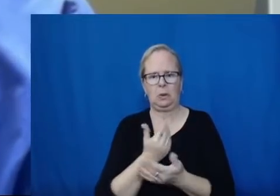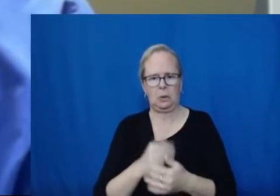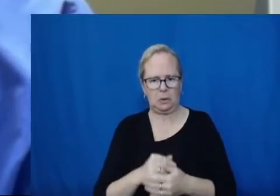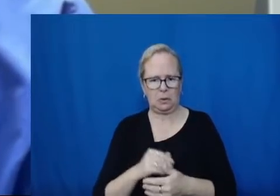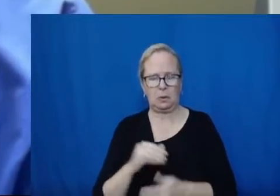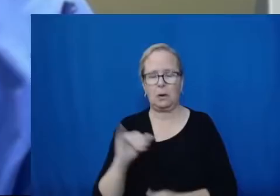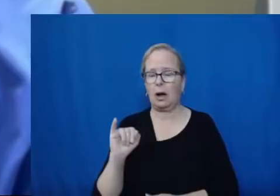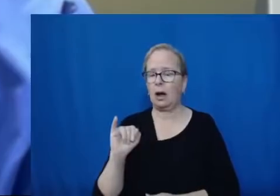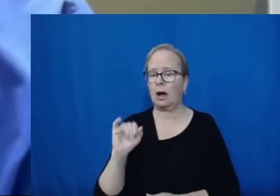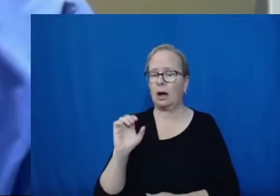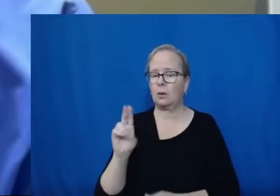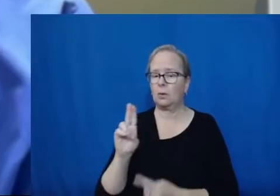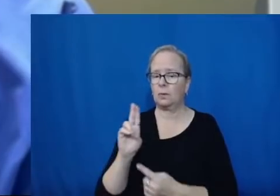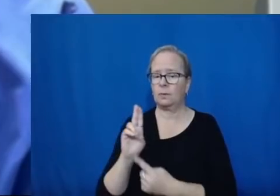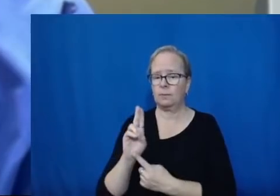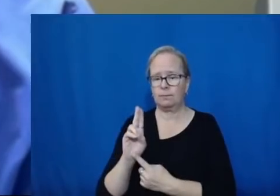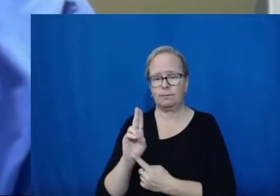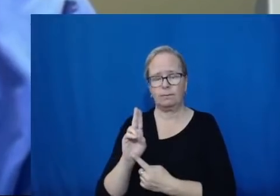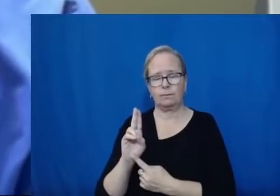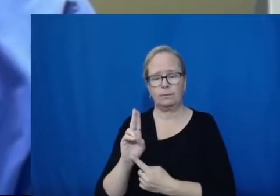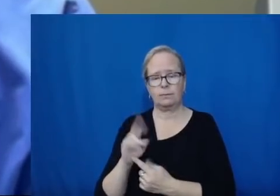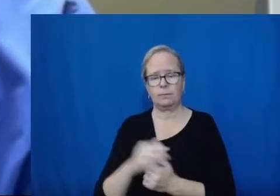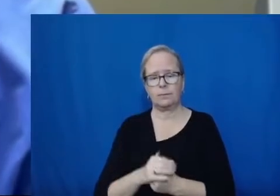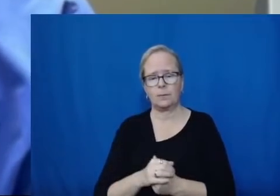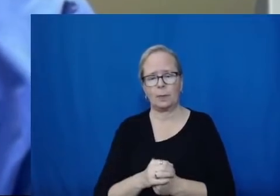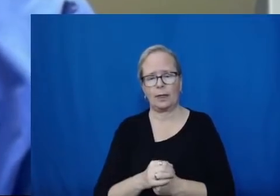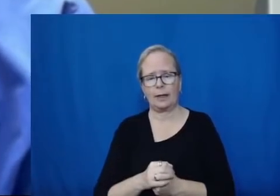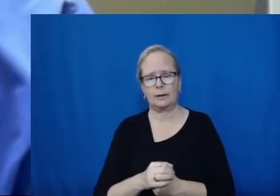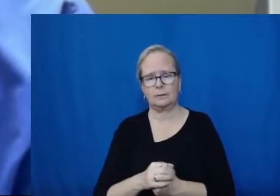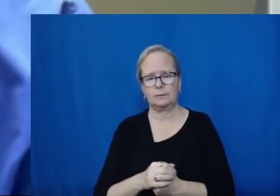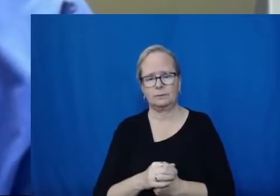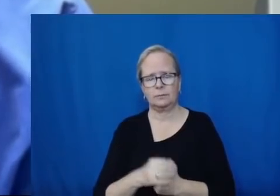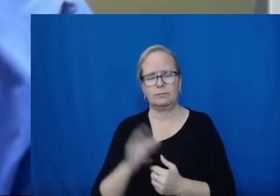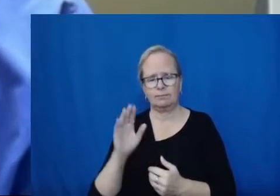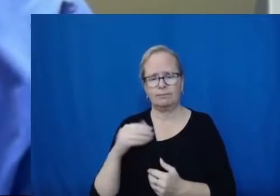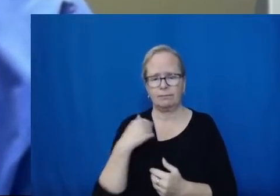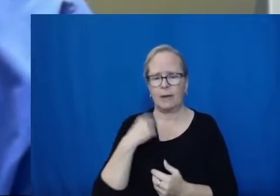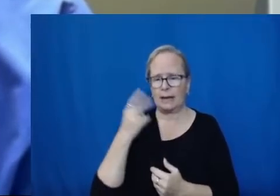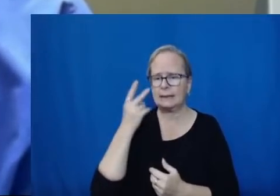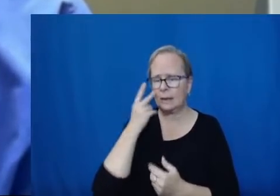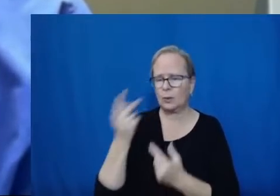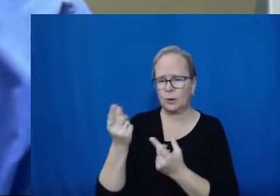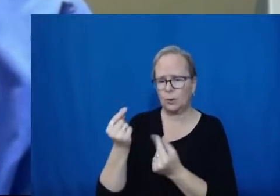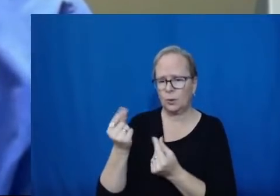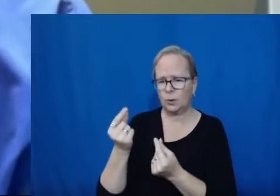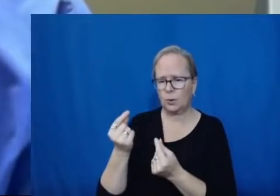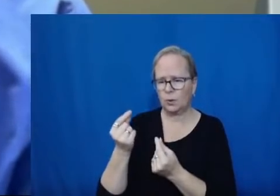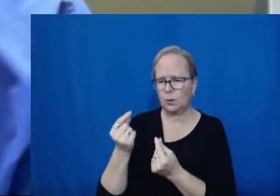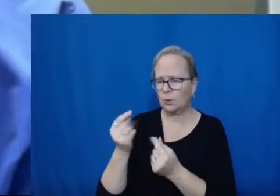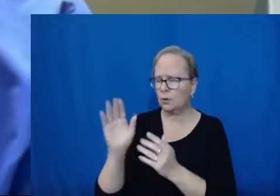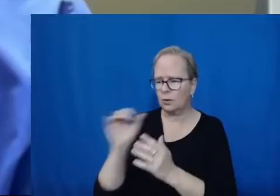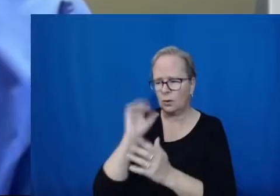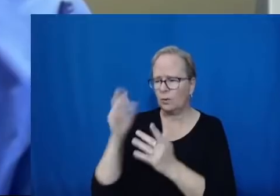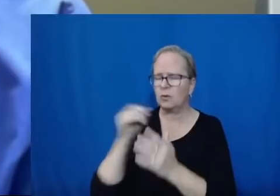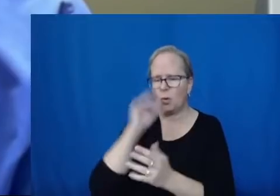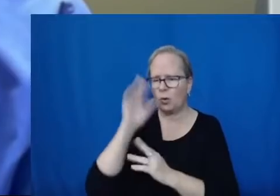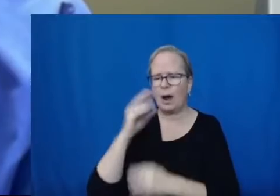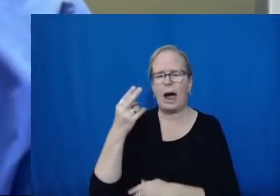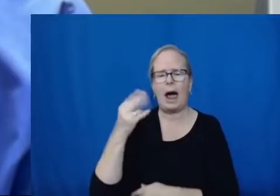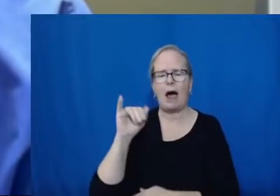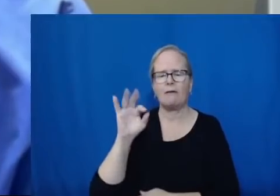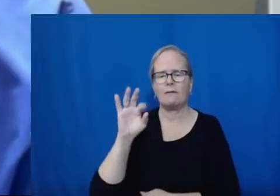Truly, I see you, I feel you. This is hard. It's hard work, and high five a healthcare